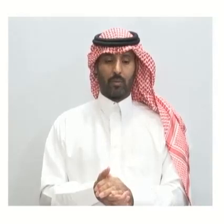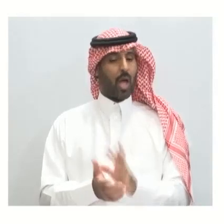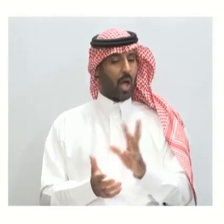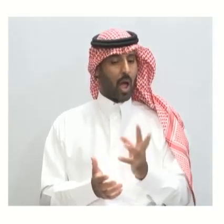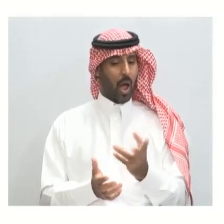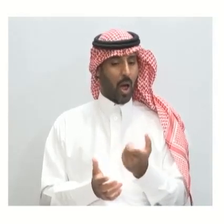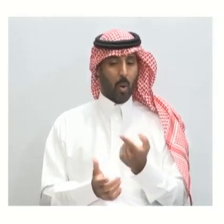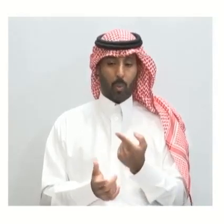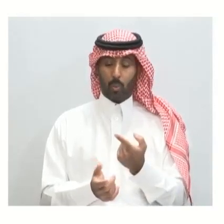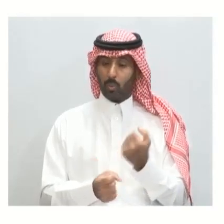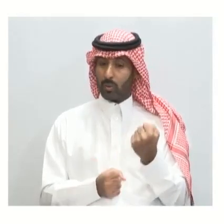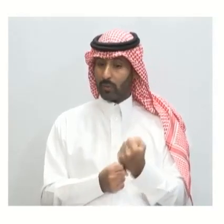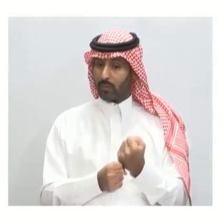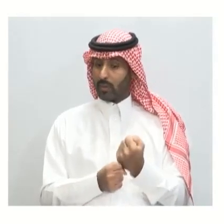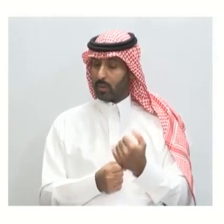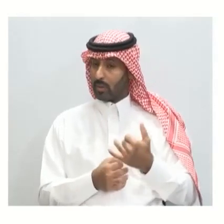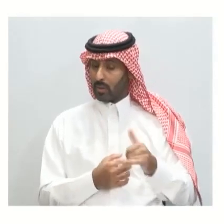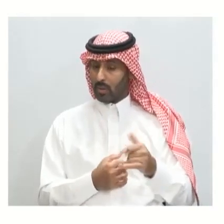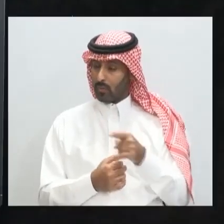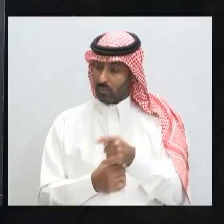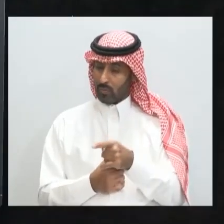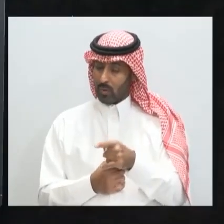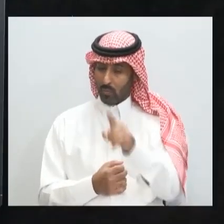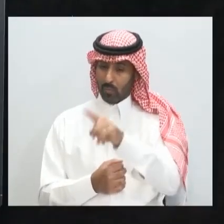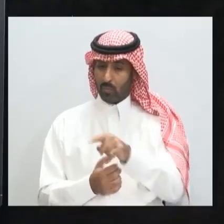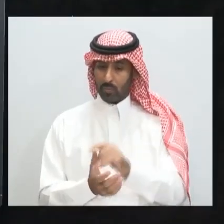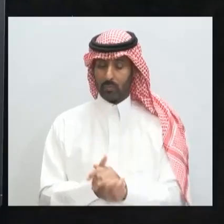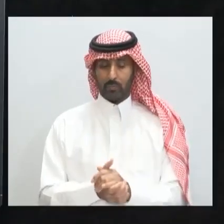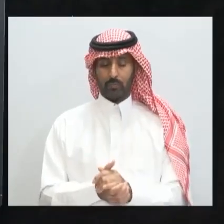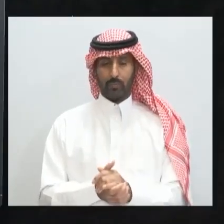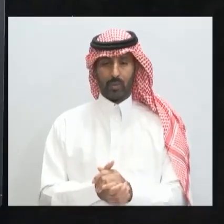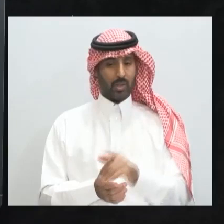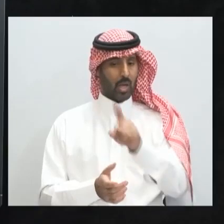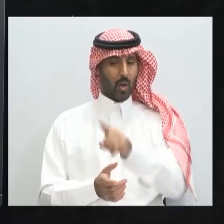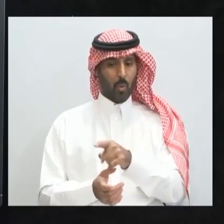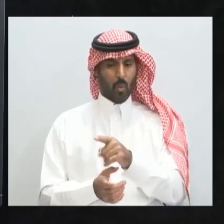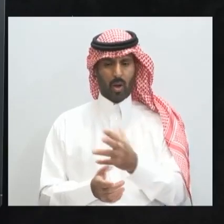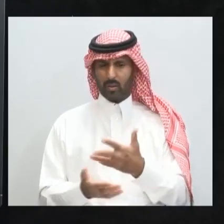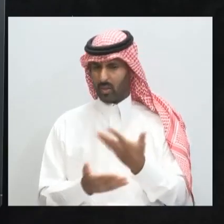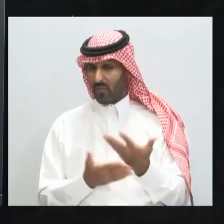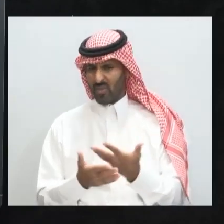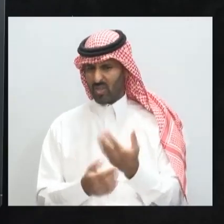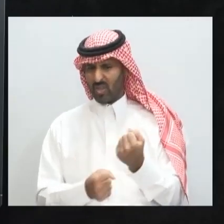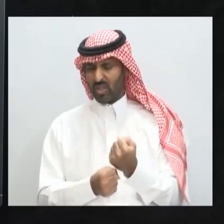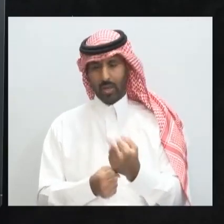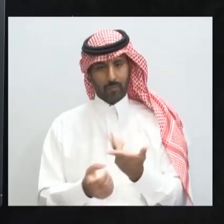How things go, are things going? Now we have a question here. We are going to ask how are things going?